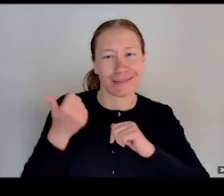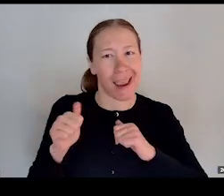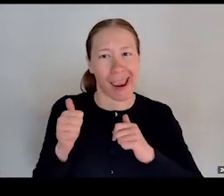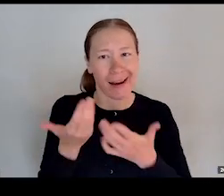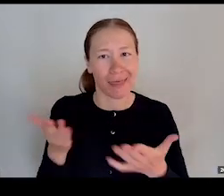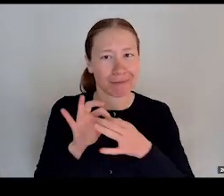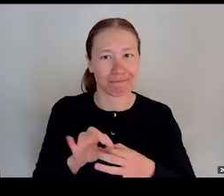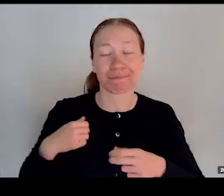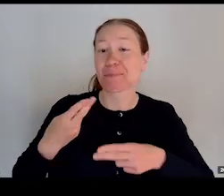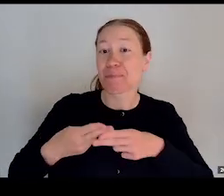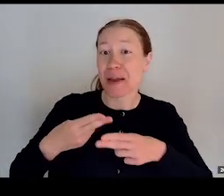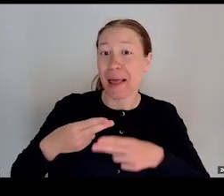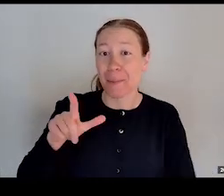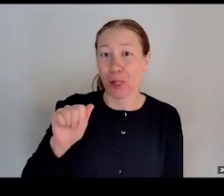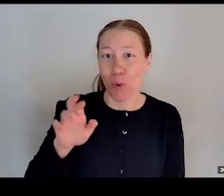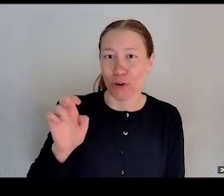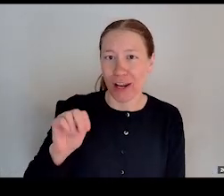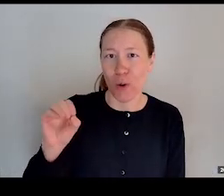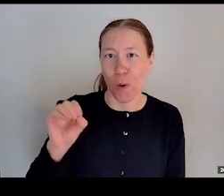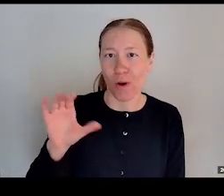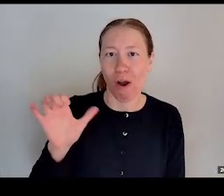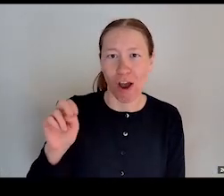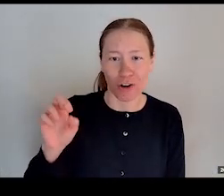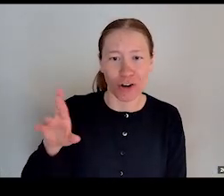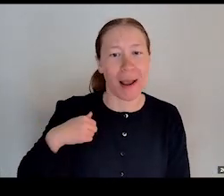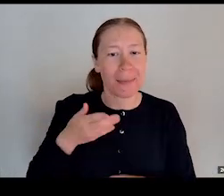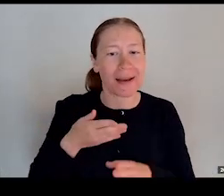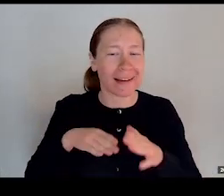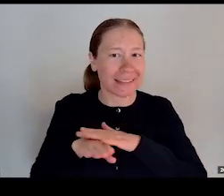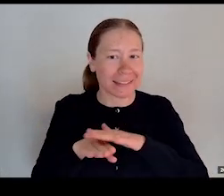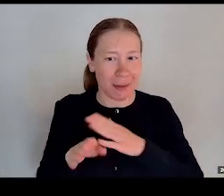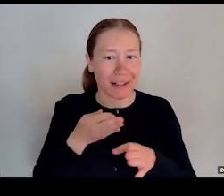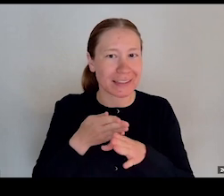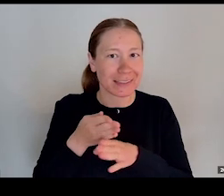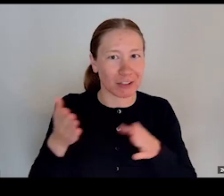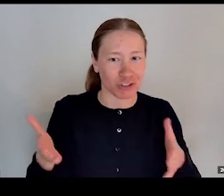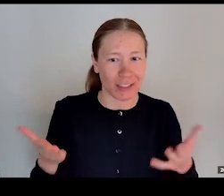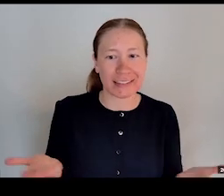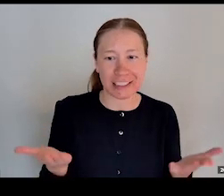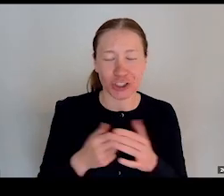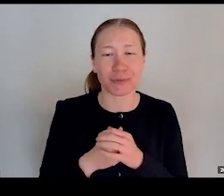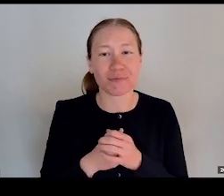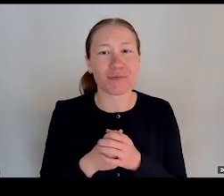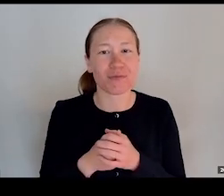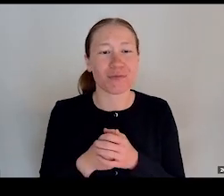name is Lauren O'Connor, and I'm one of the accessibility specialists within the Disability Equity Office on campus.